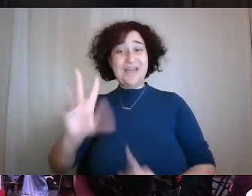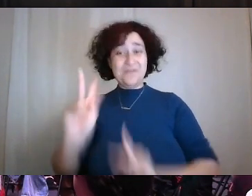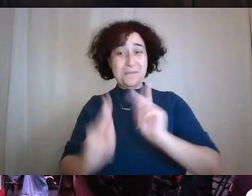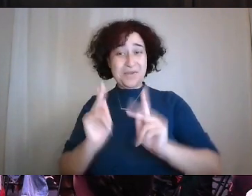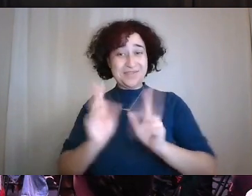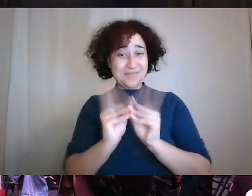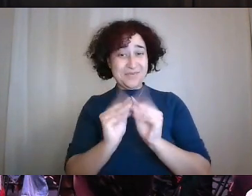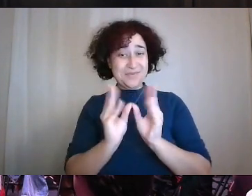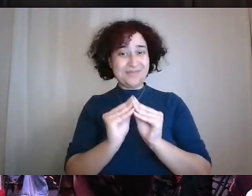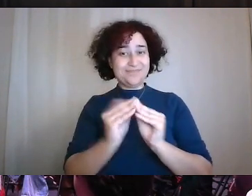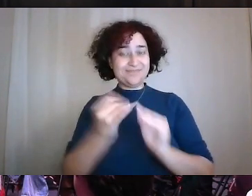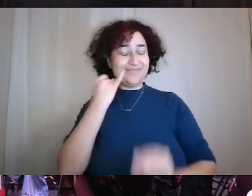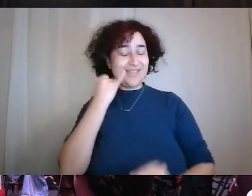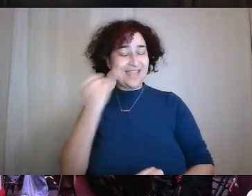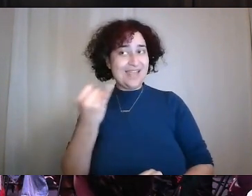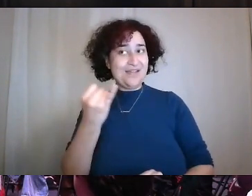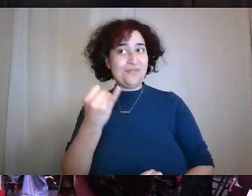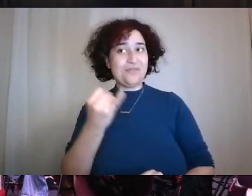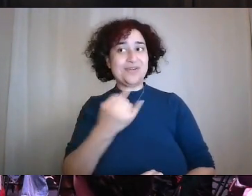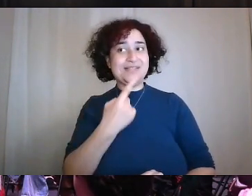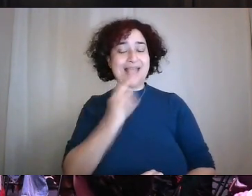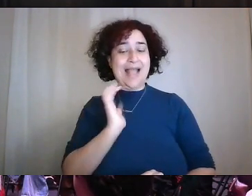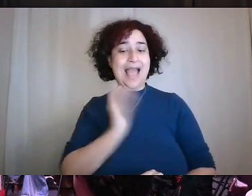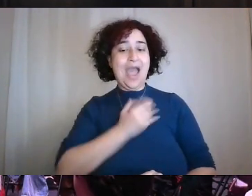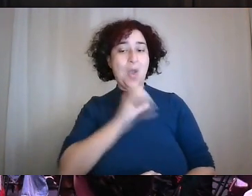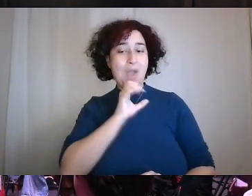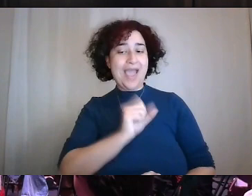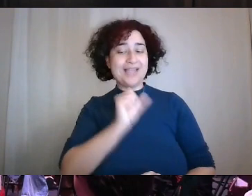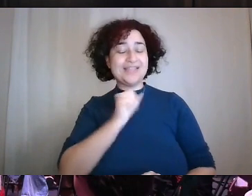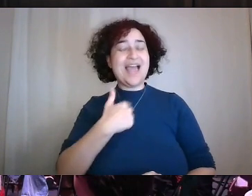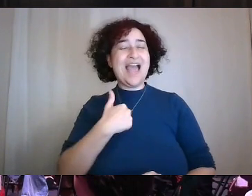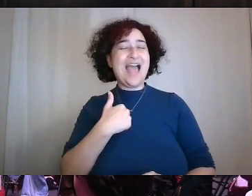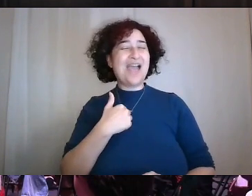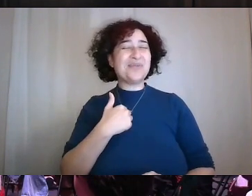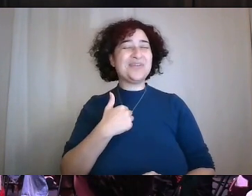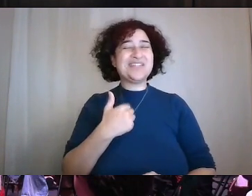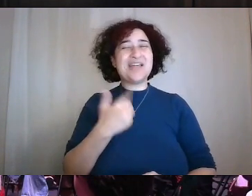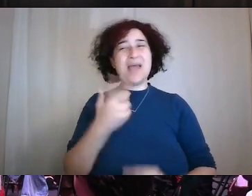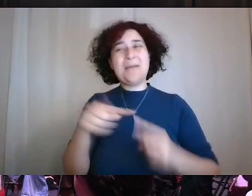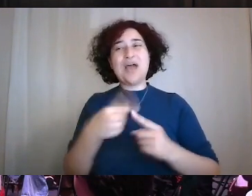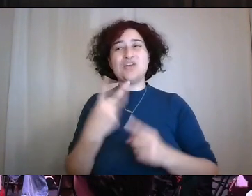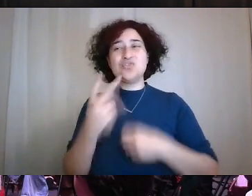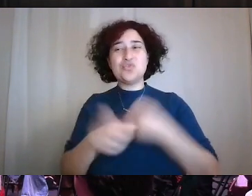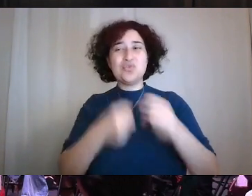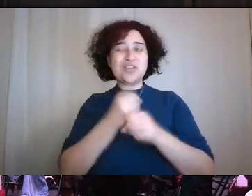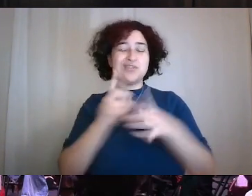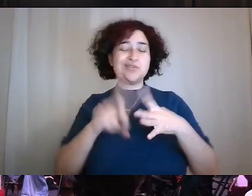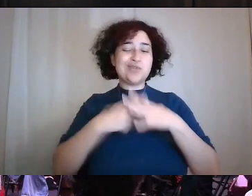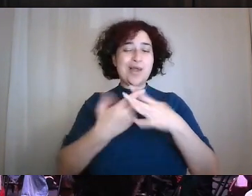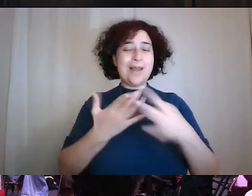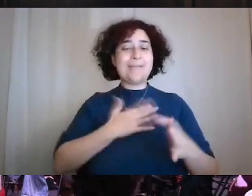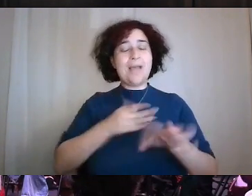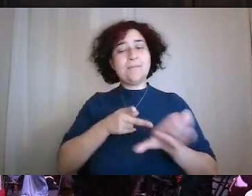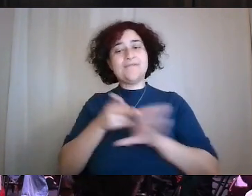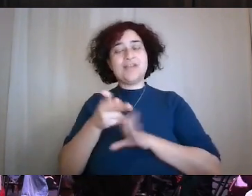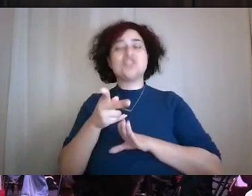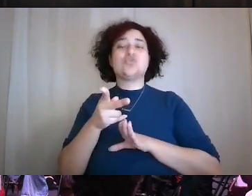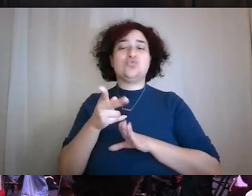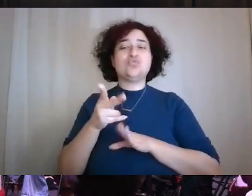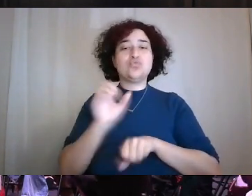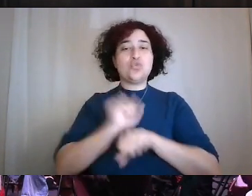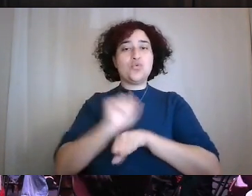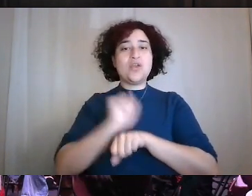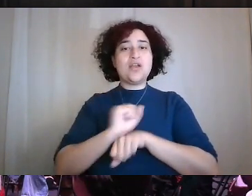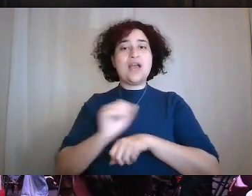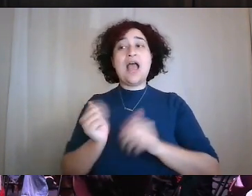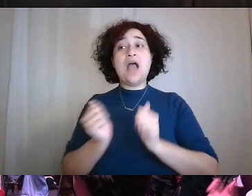If we're telling on our ages, I was barely 2 years into my professional career. I came here with Alex Vela. She was invited, and I had a hotel room